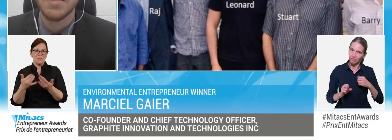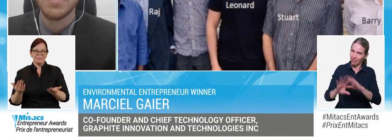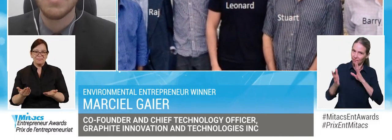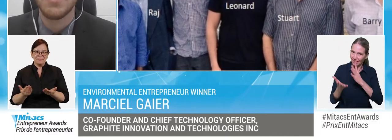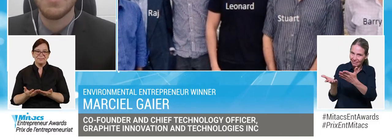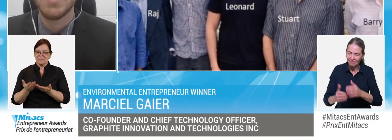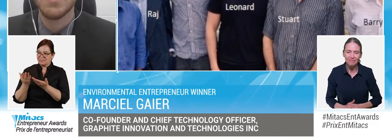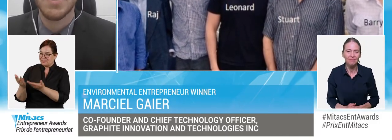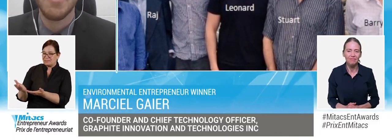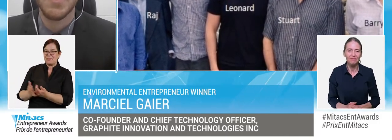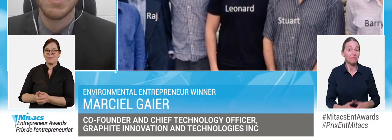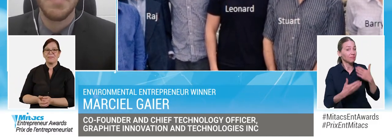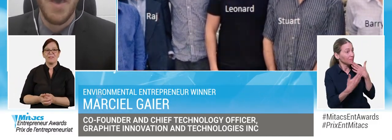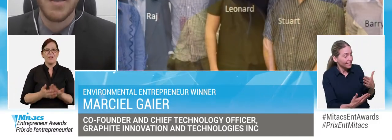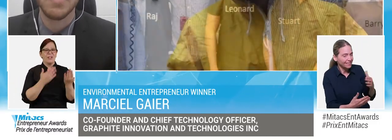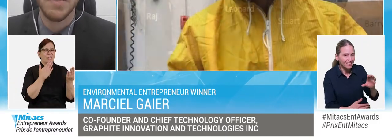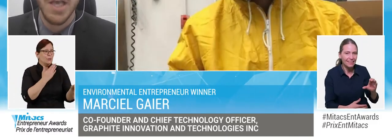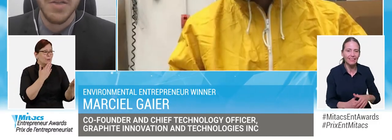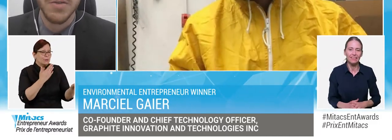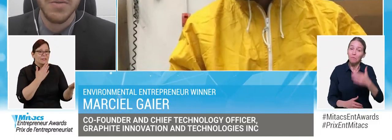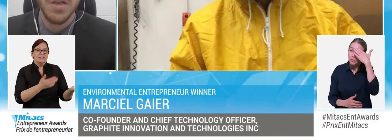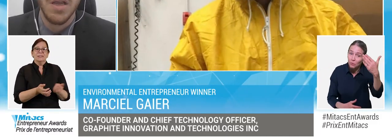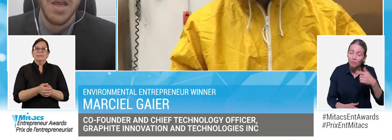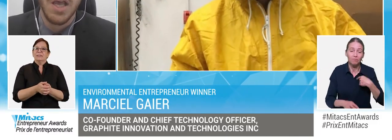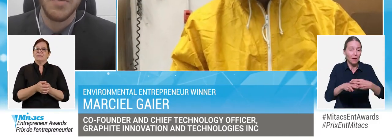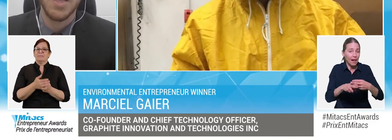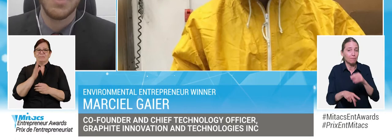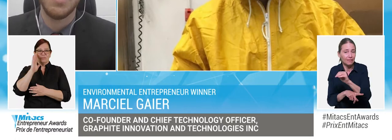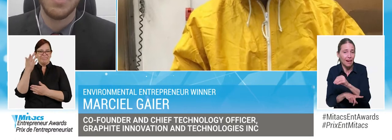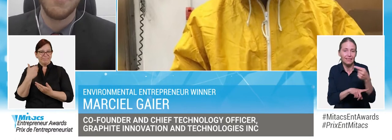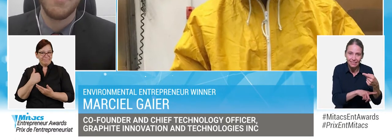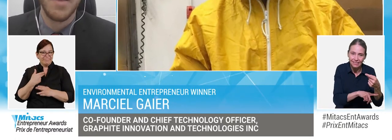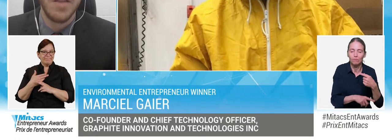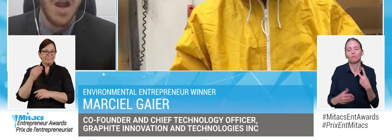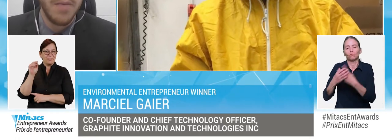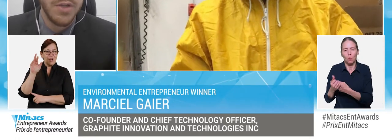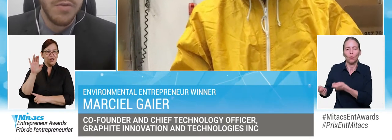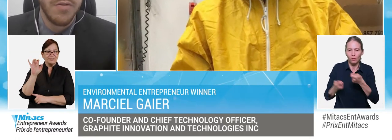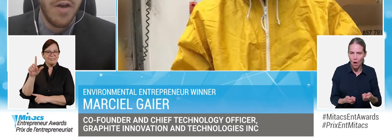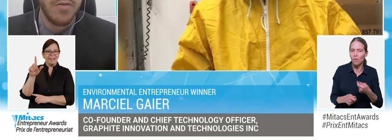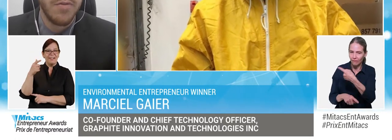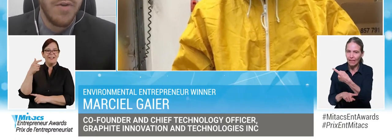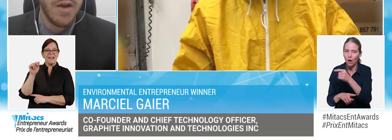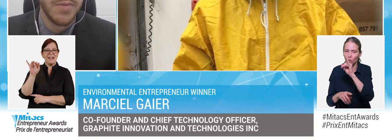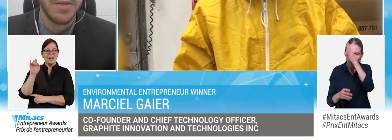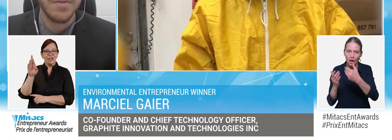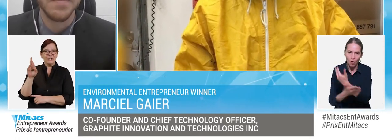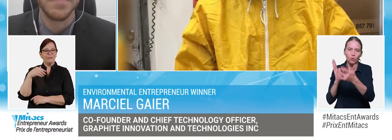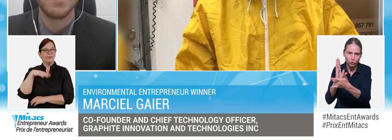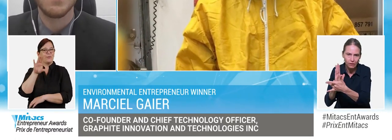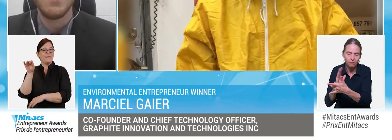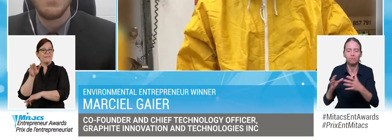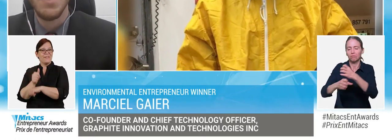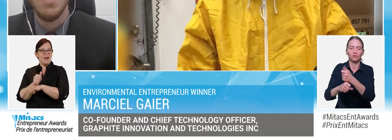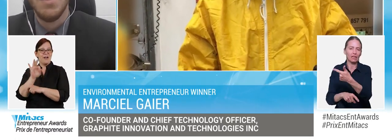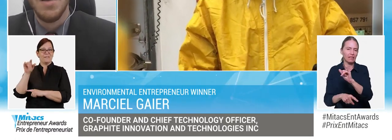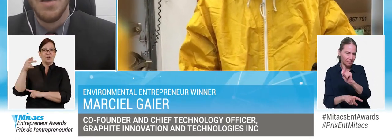use science to reduce the human's impacts on nature, and we can live in harmony with our environment.